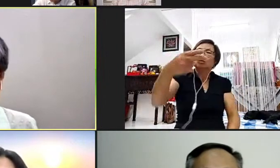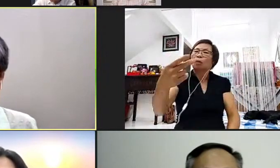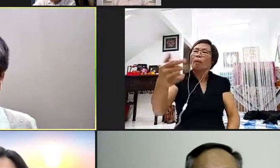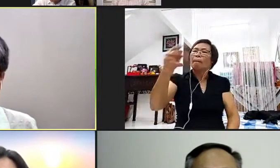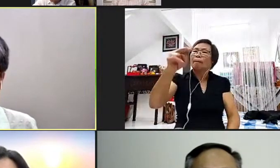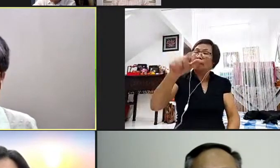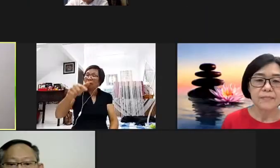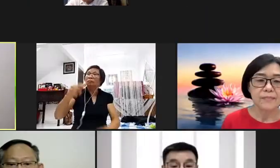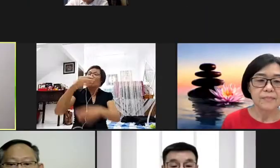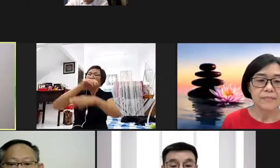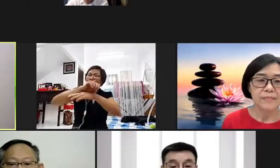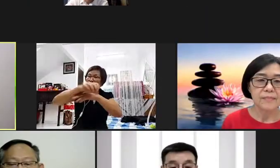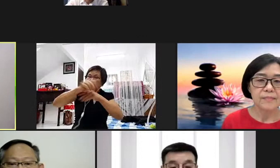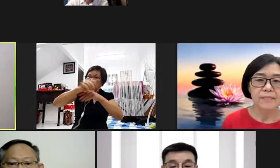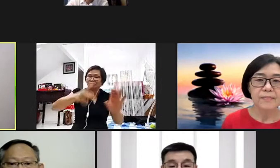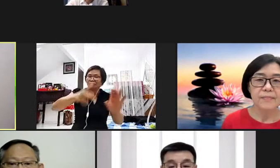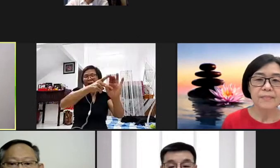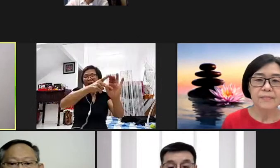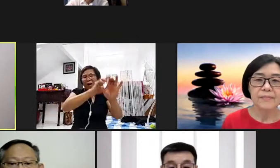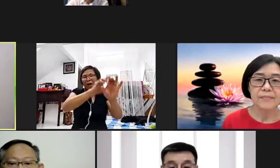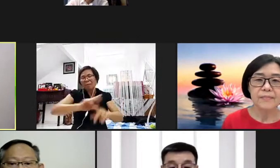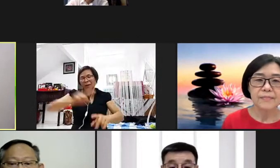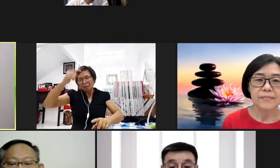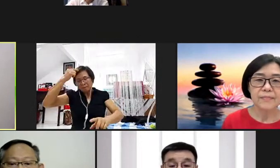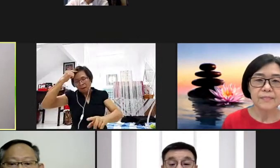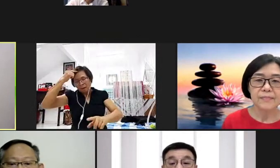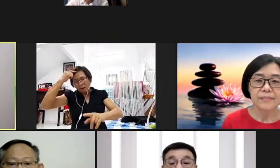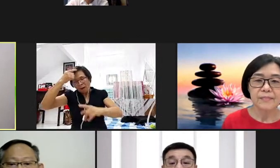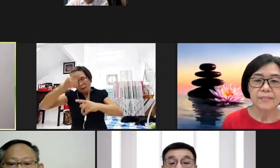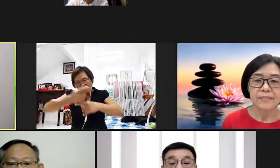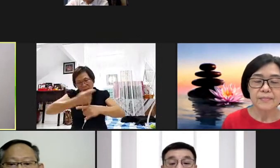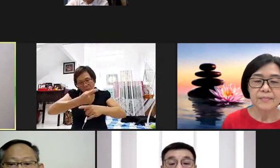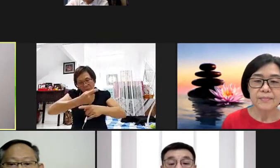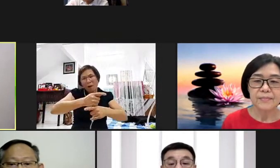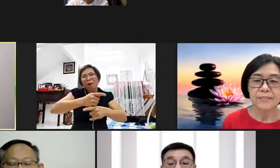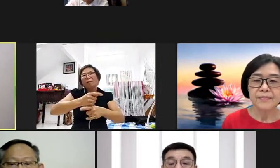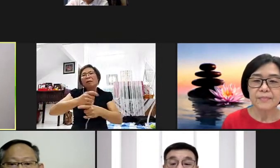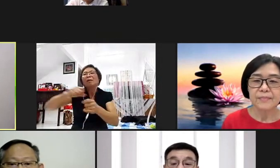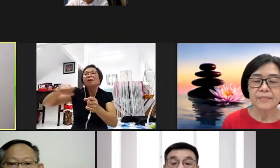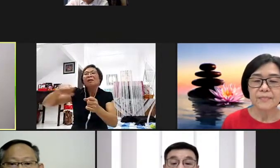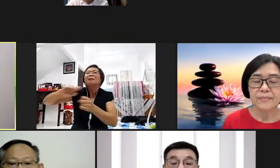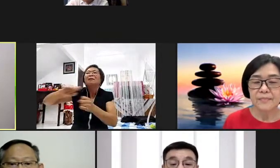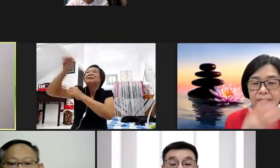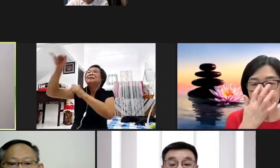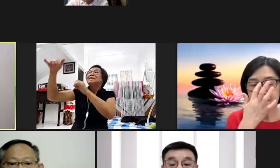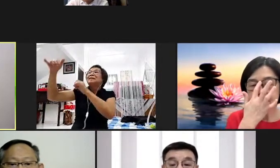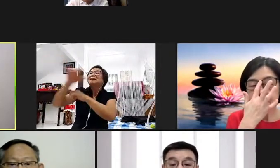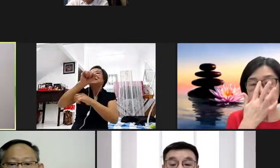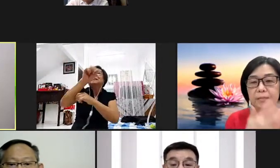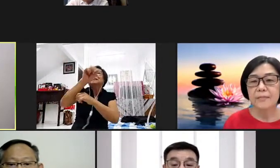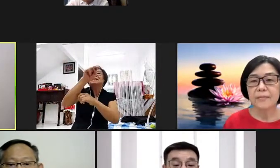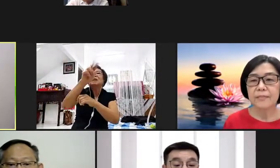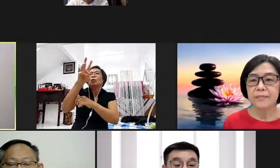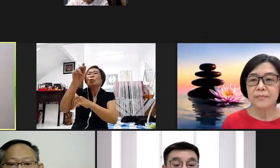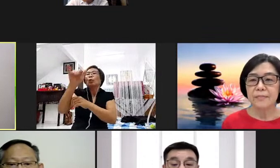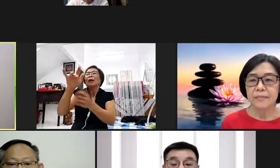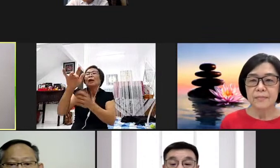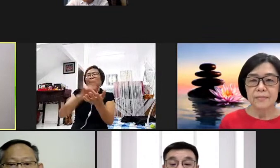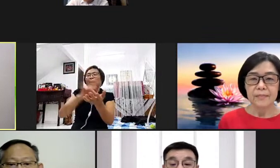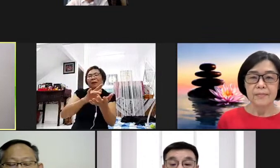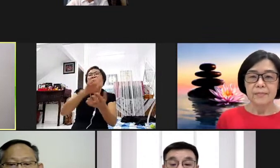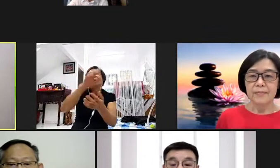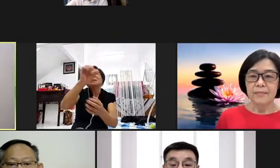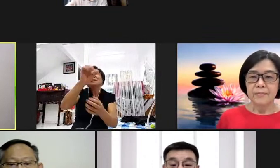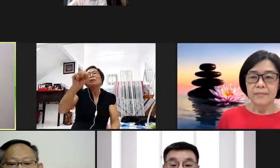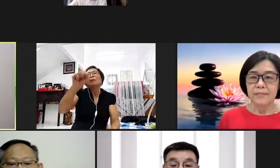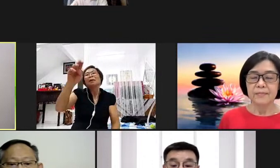consultant psychiatrist and mindfulness-based therapist at Sunway Medical Center currently. And he is well known in